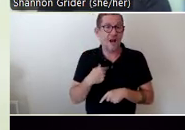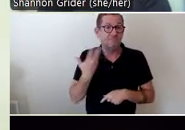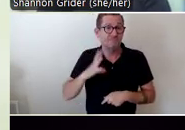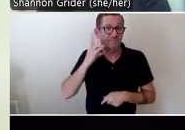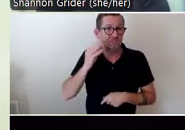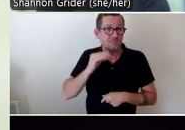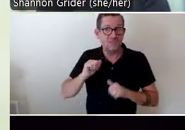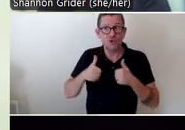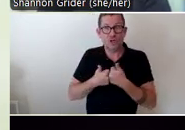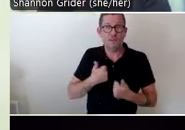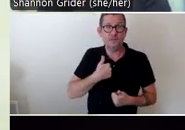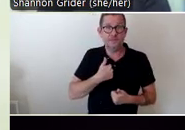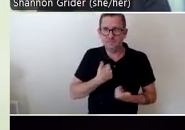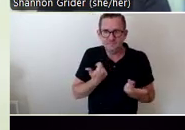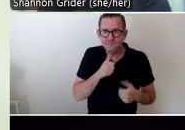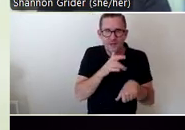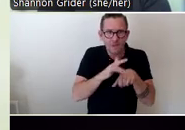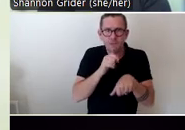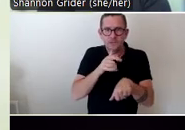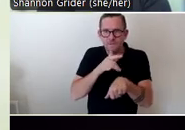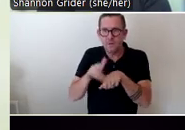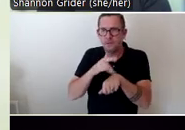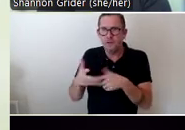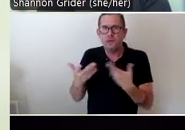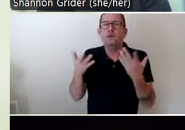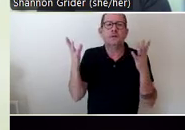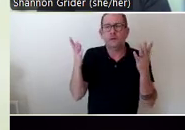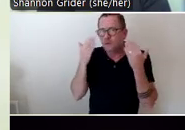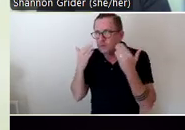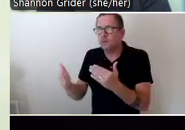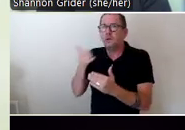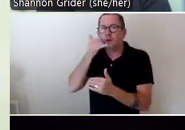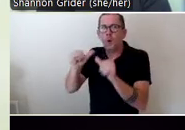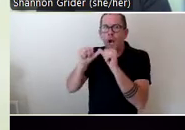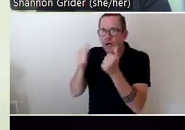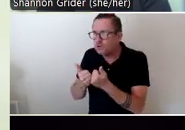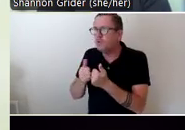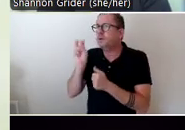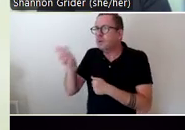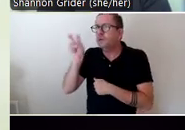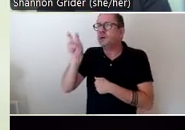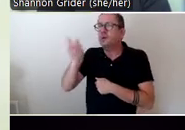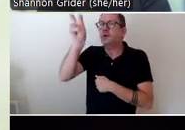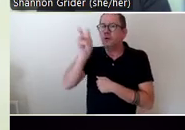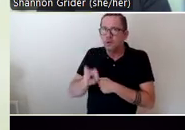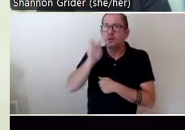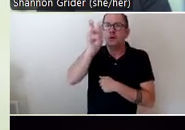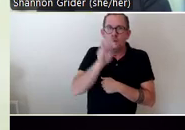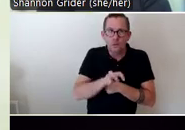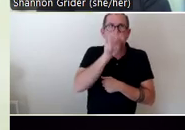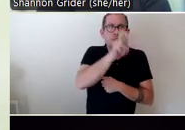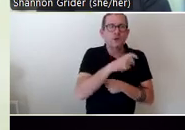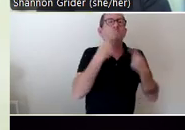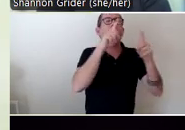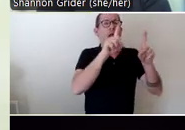I know that there's going to be a need, go ahead and make that reservation for the interpreter or caption. Because sometimes at the last minute,